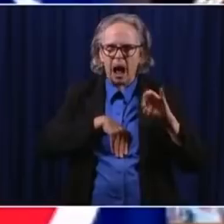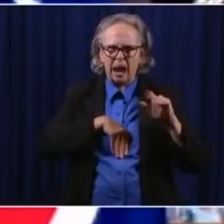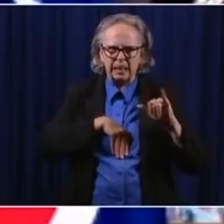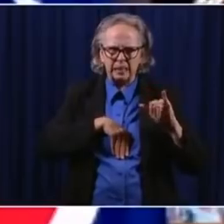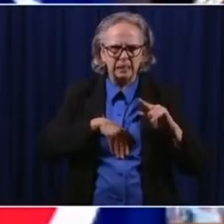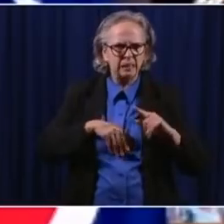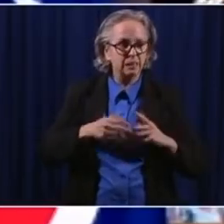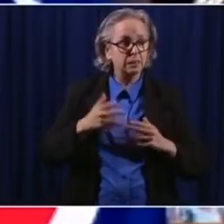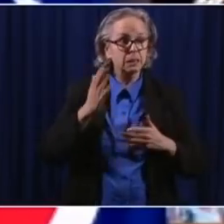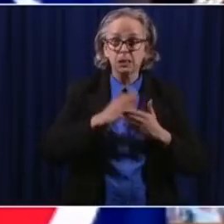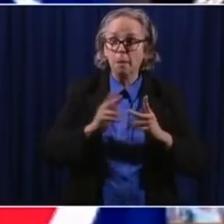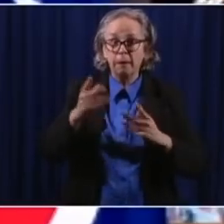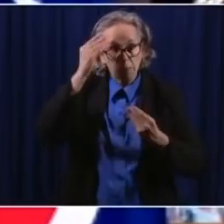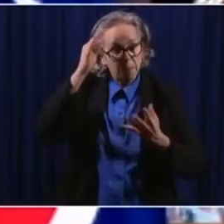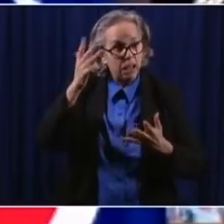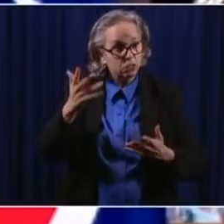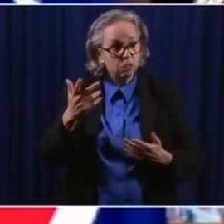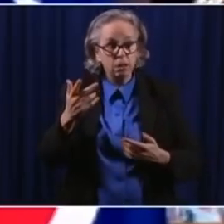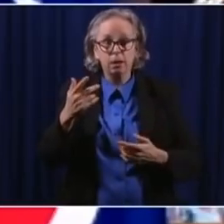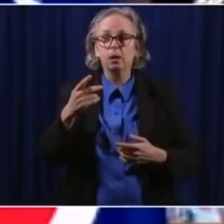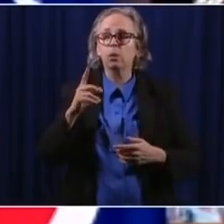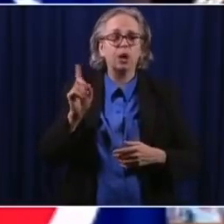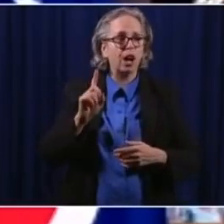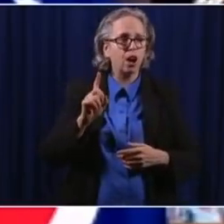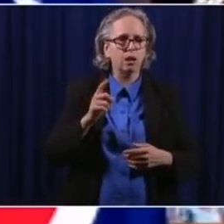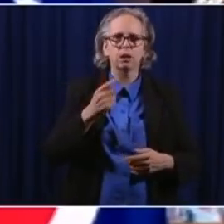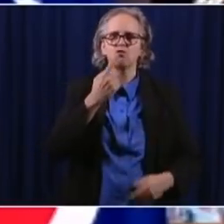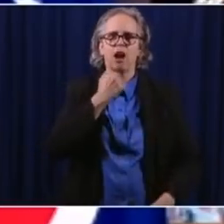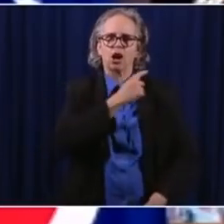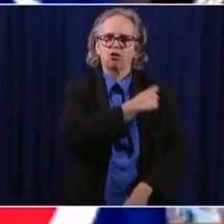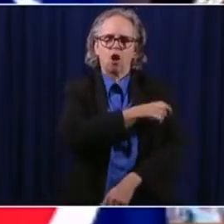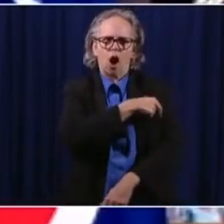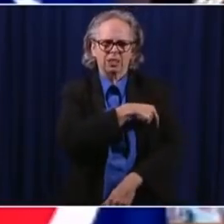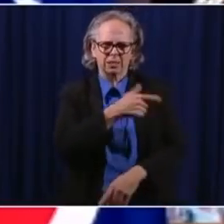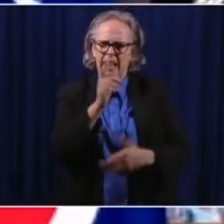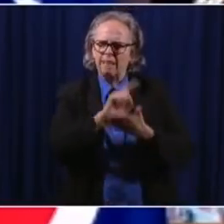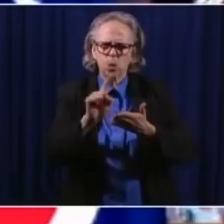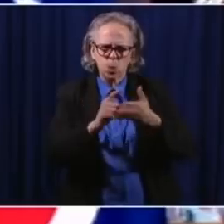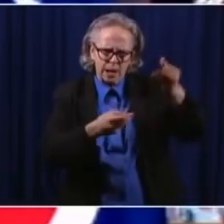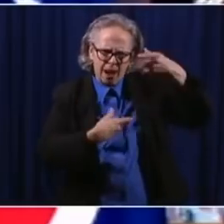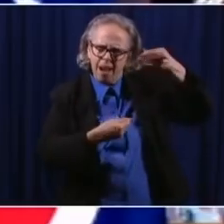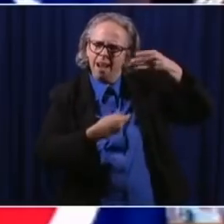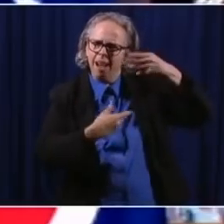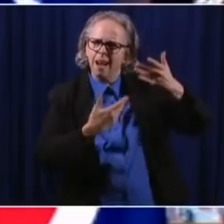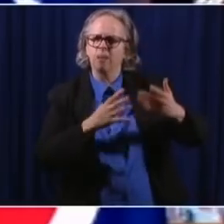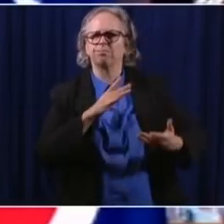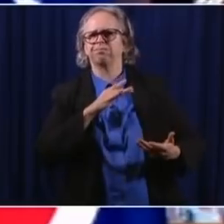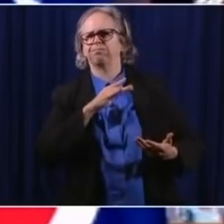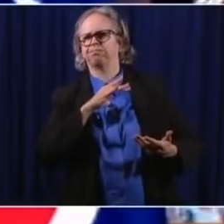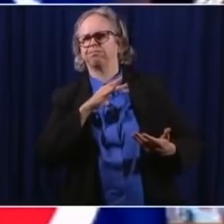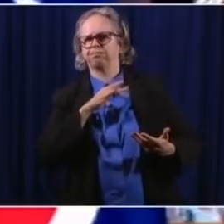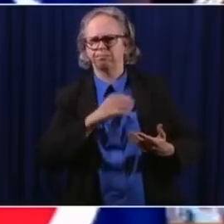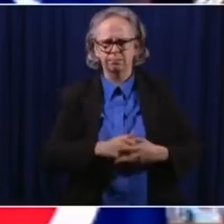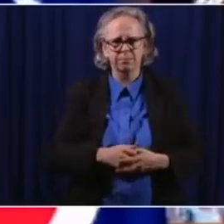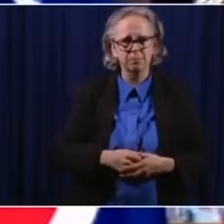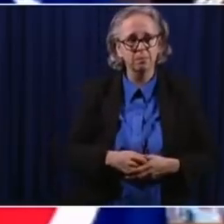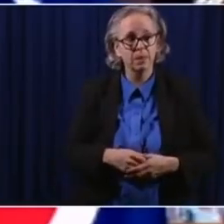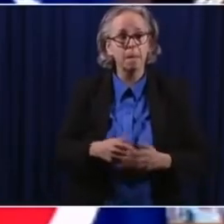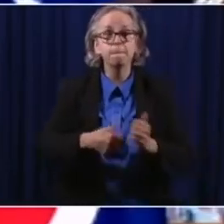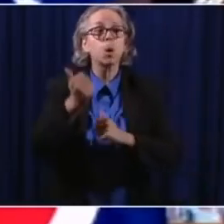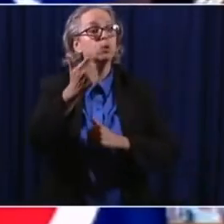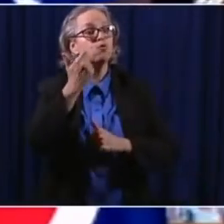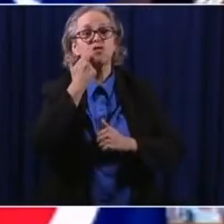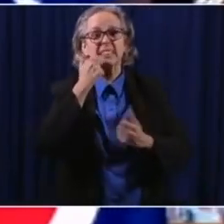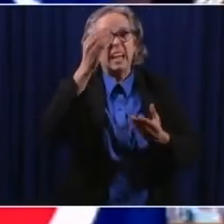weekly basis, and that data, the latest data from the American Red Cross in Ohio, shows that we have an